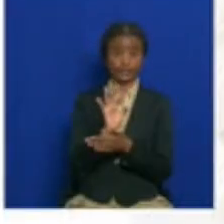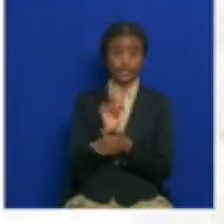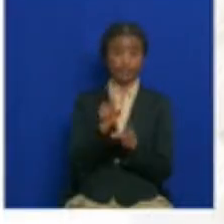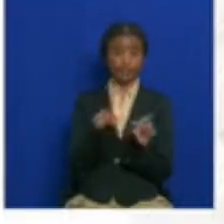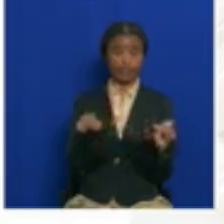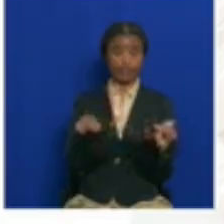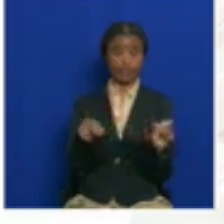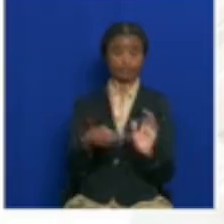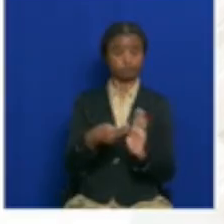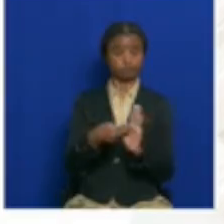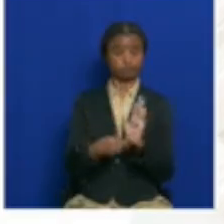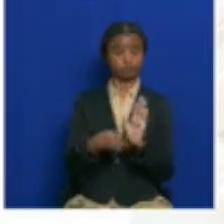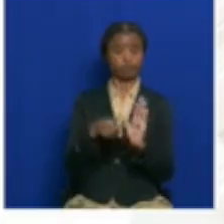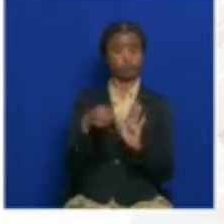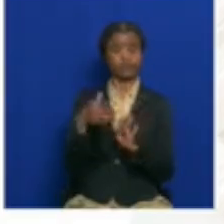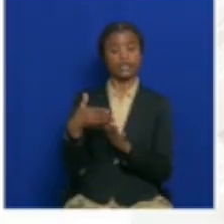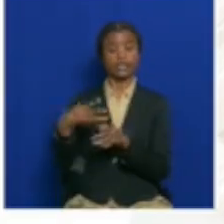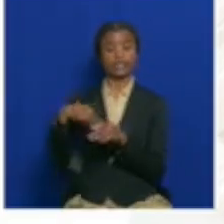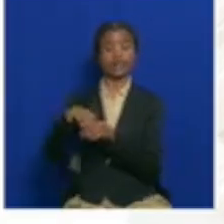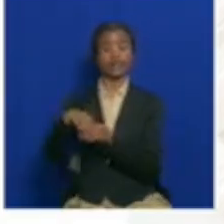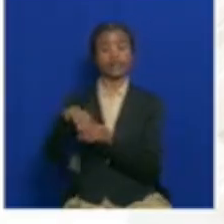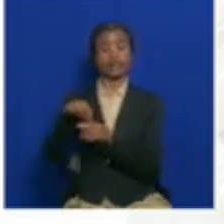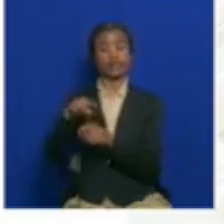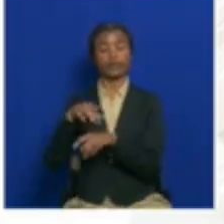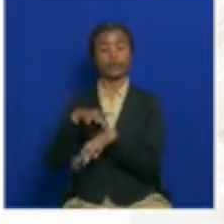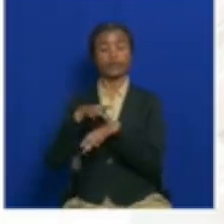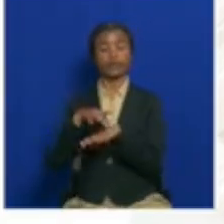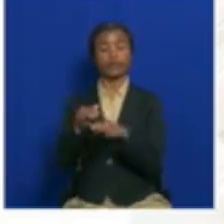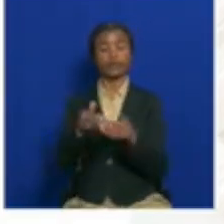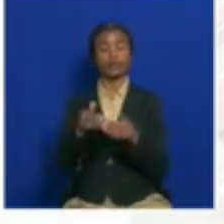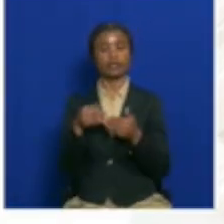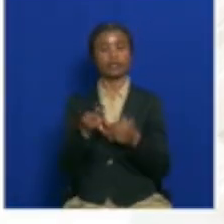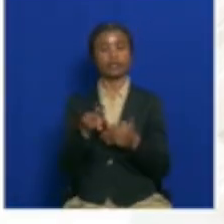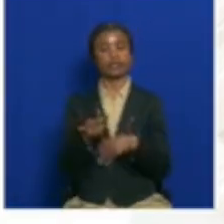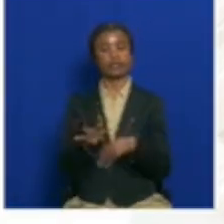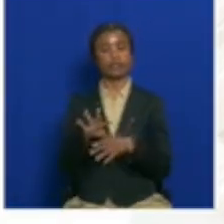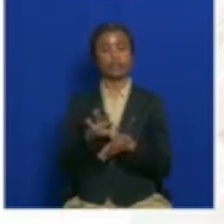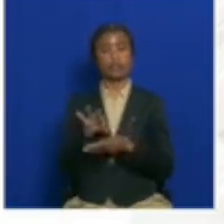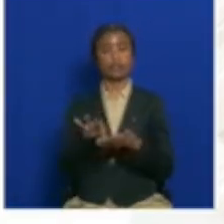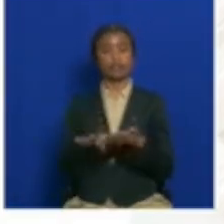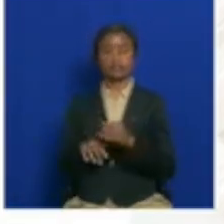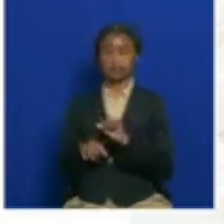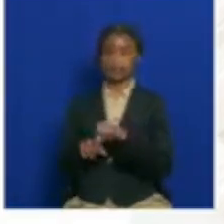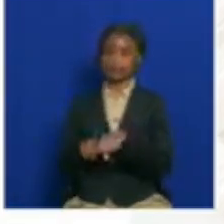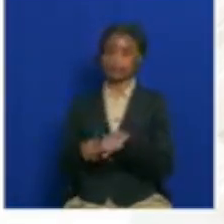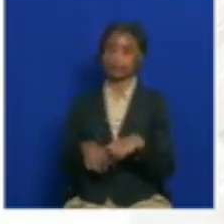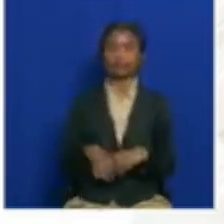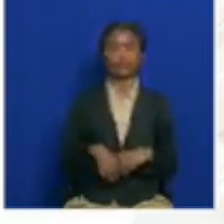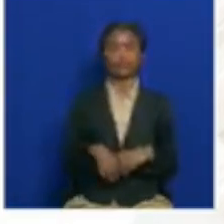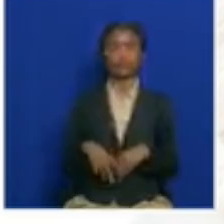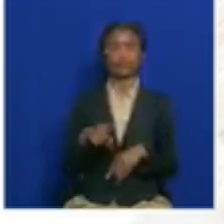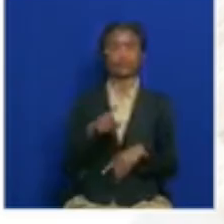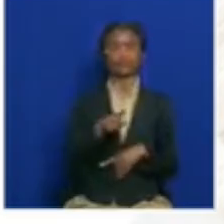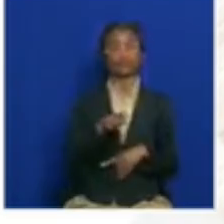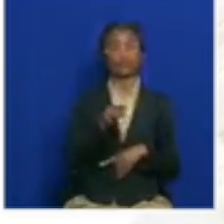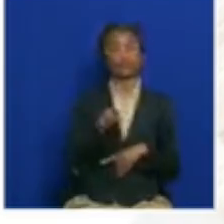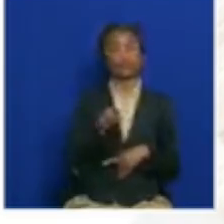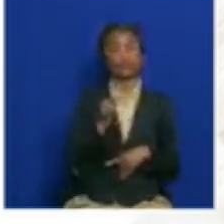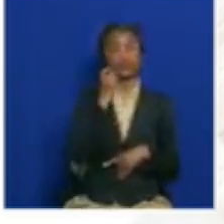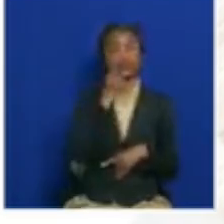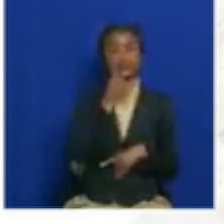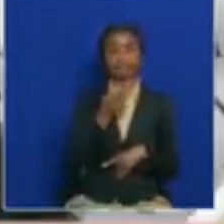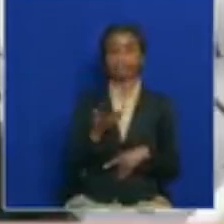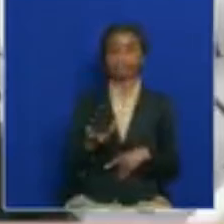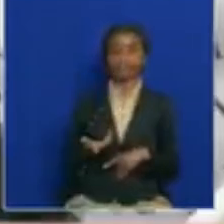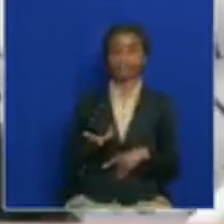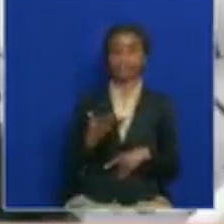the Medicare 24 contract. Yes. And you request, in extending your privilege, that you not be